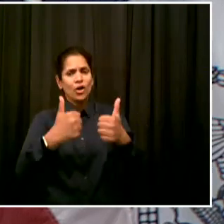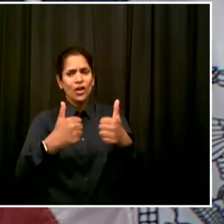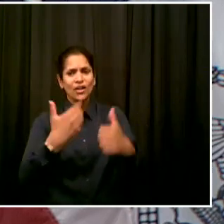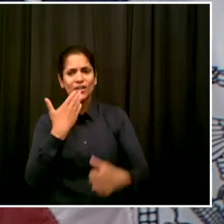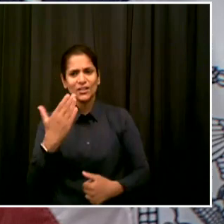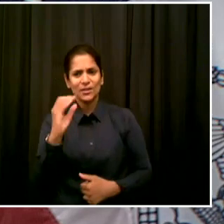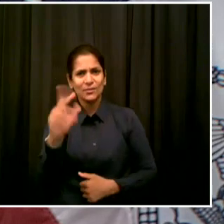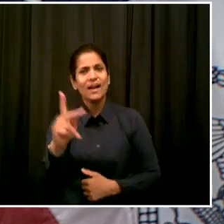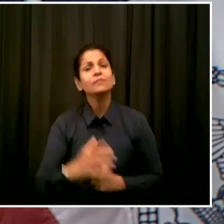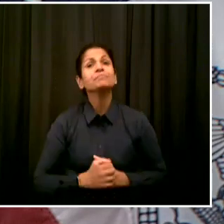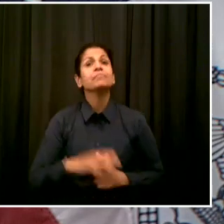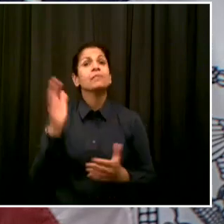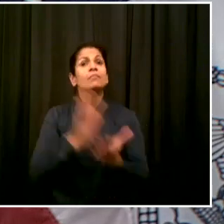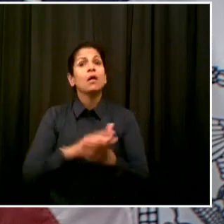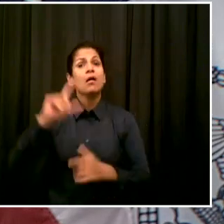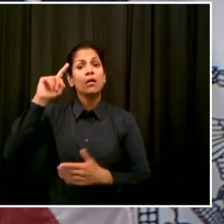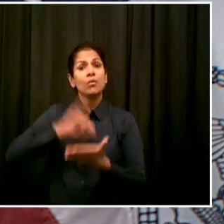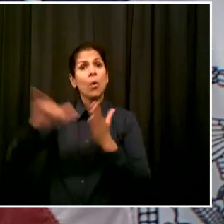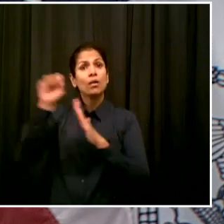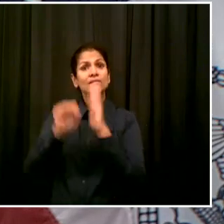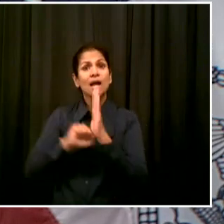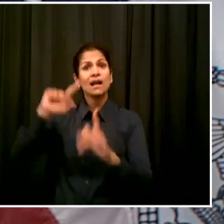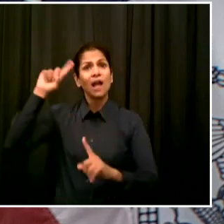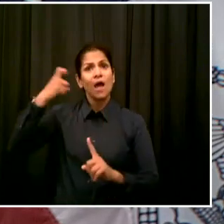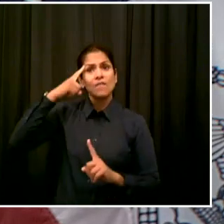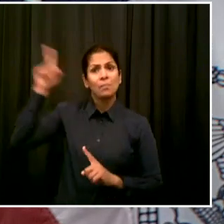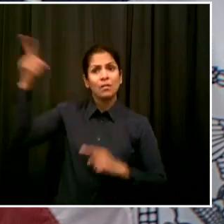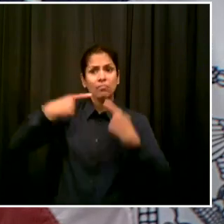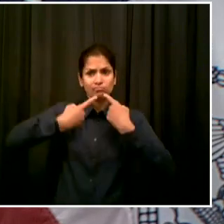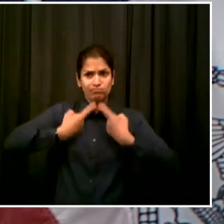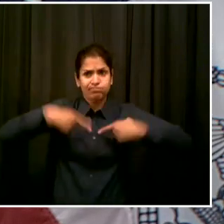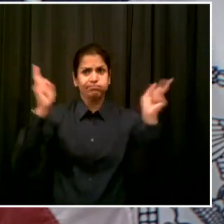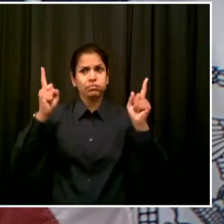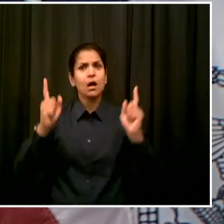a decision on the schools in August. Is that too late?